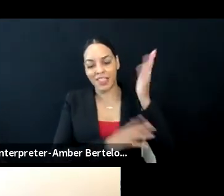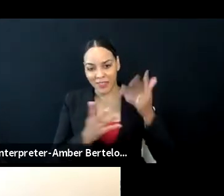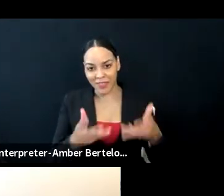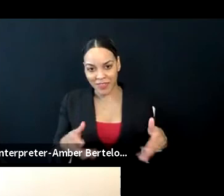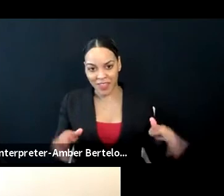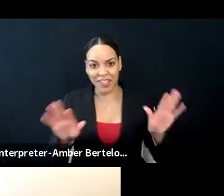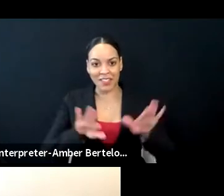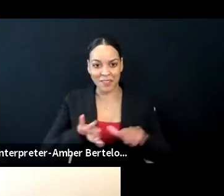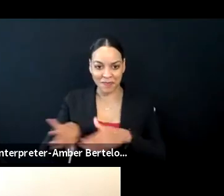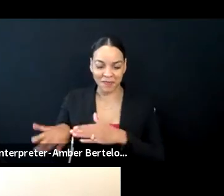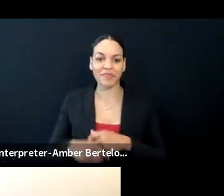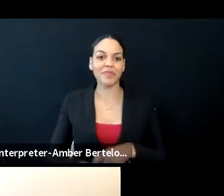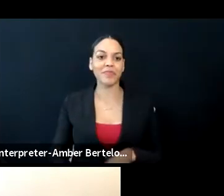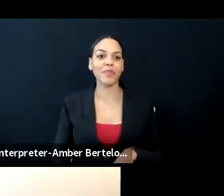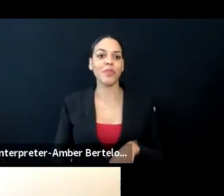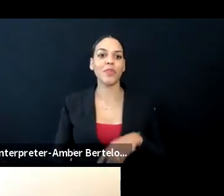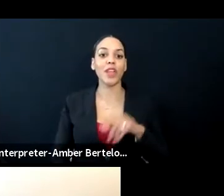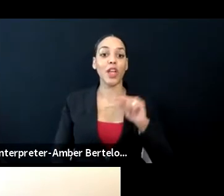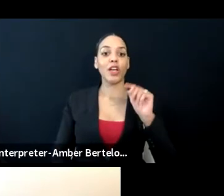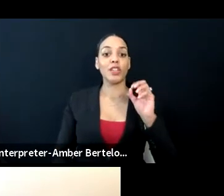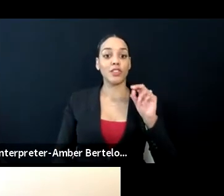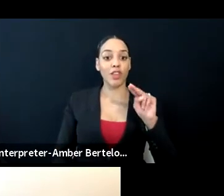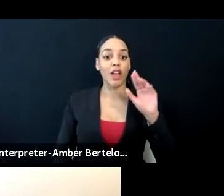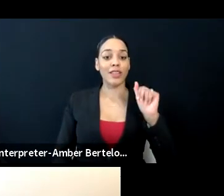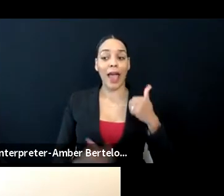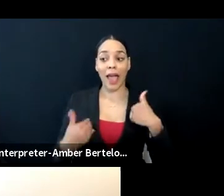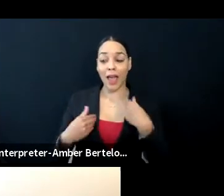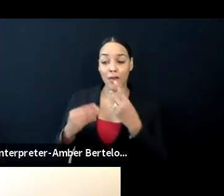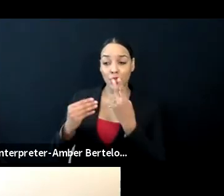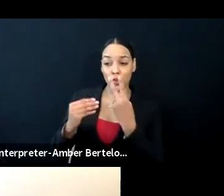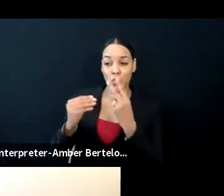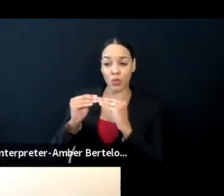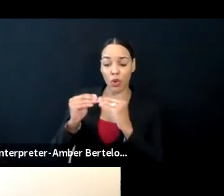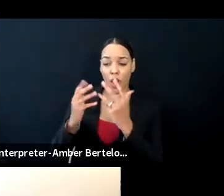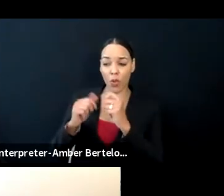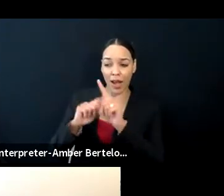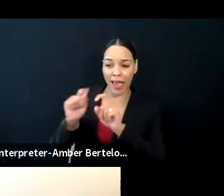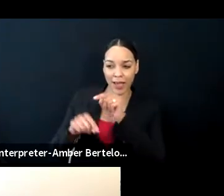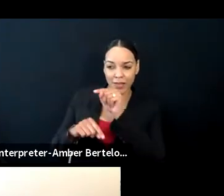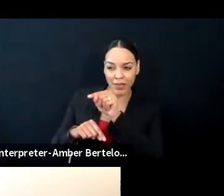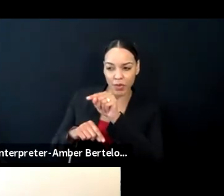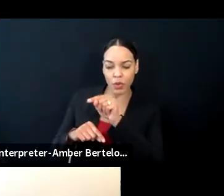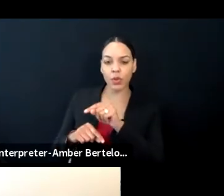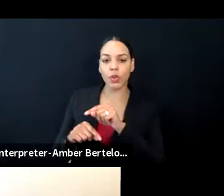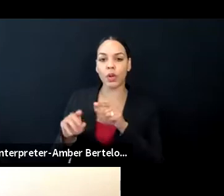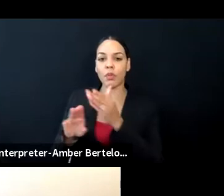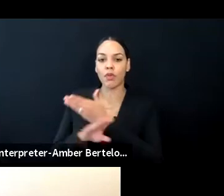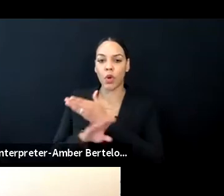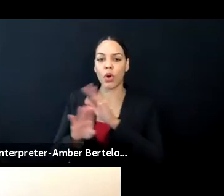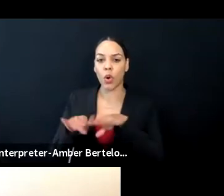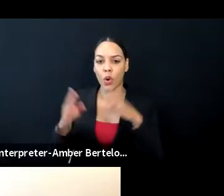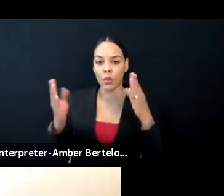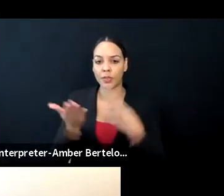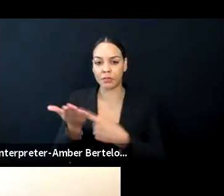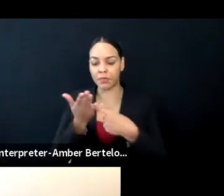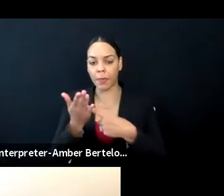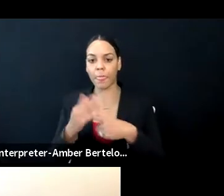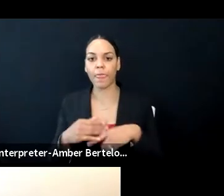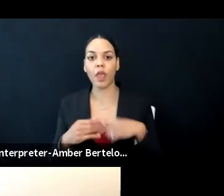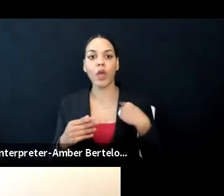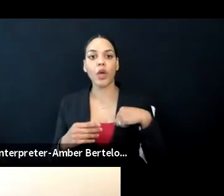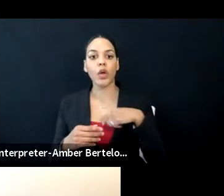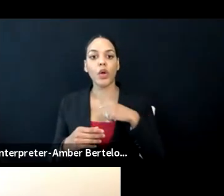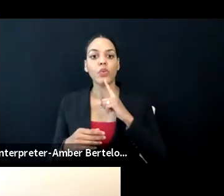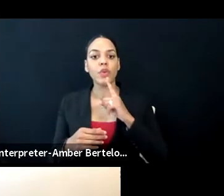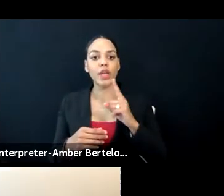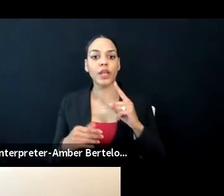have two more things I want to ask of you before we open it up. Part of it is something I want to say. So really, all of us are polymaths. We